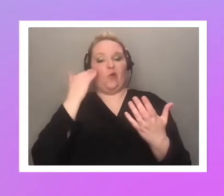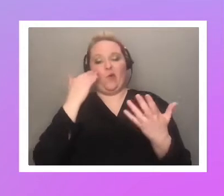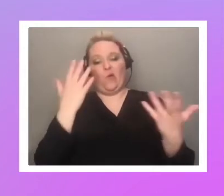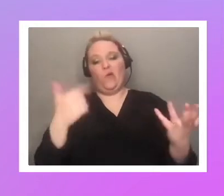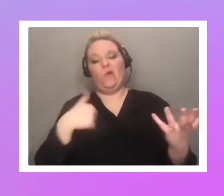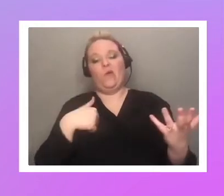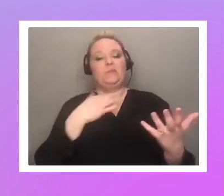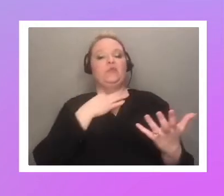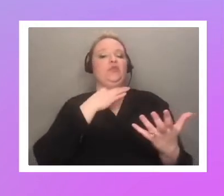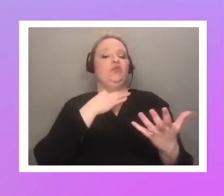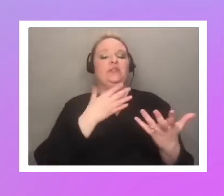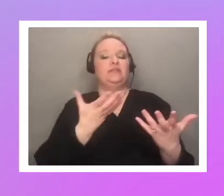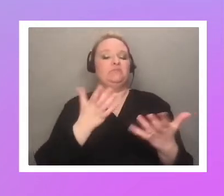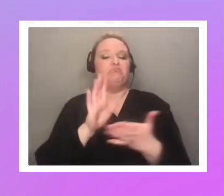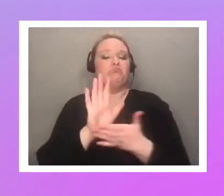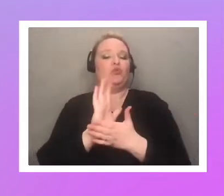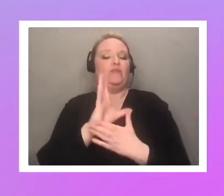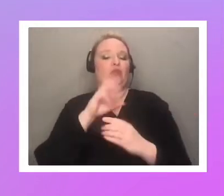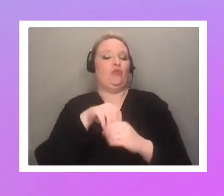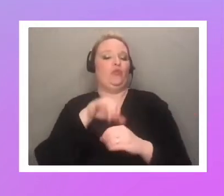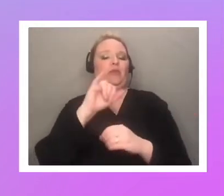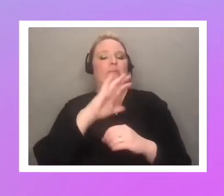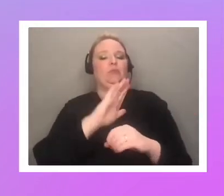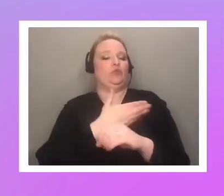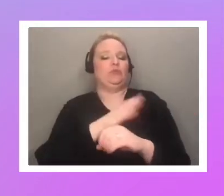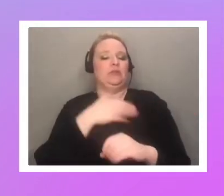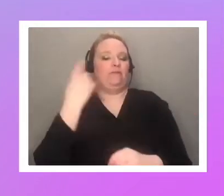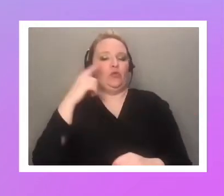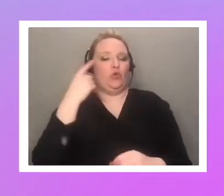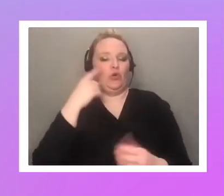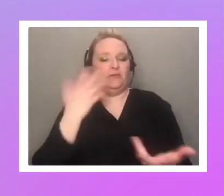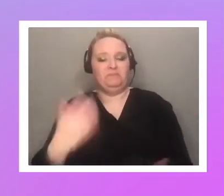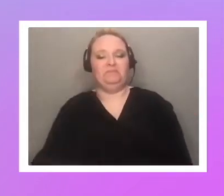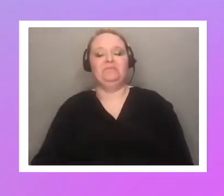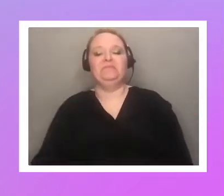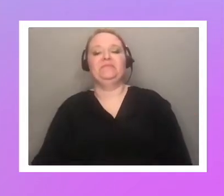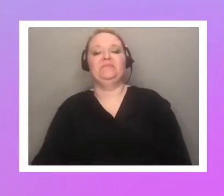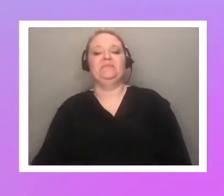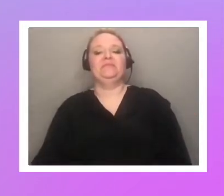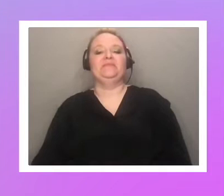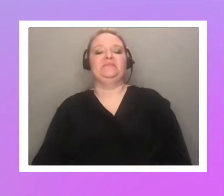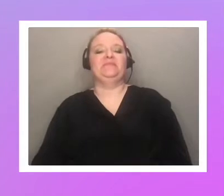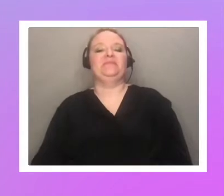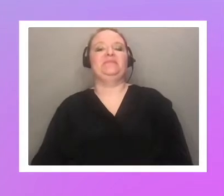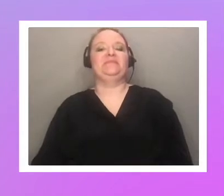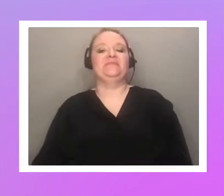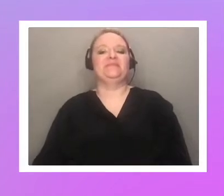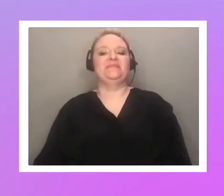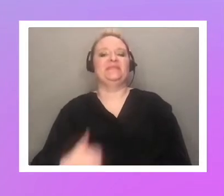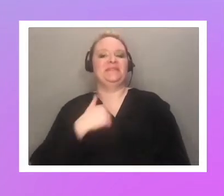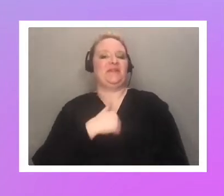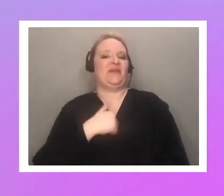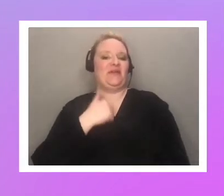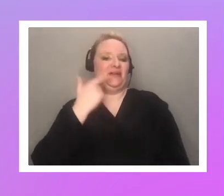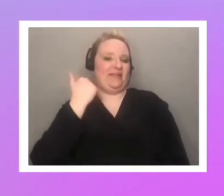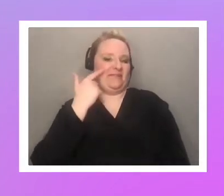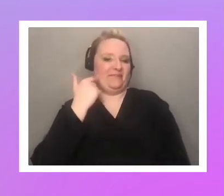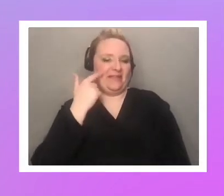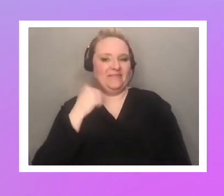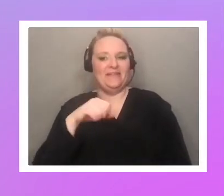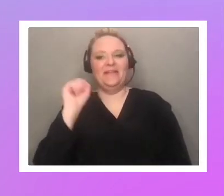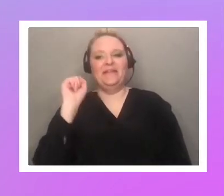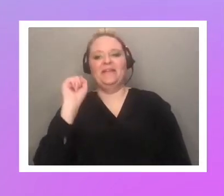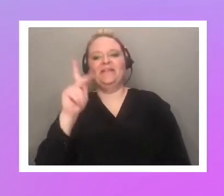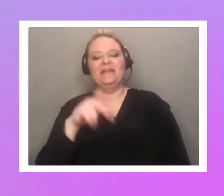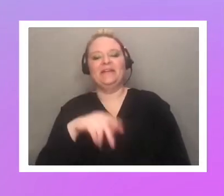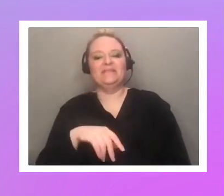to know what it's the background for. Sorry. Okay,